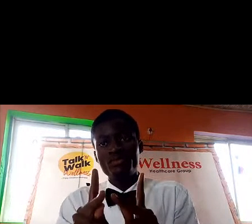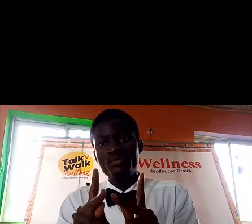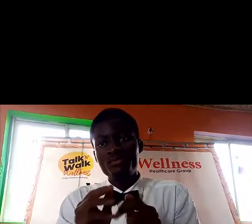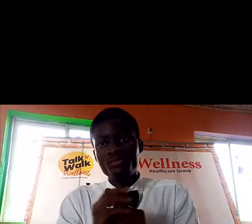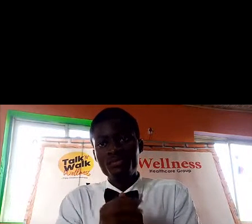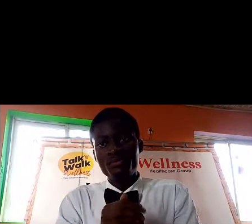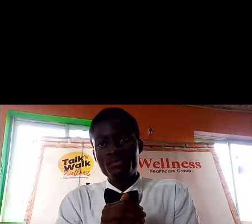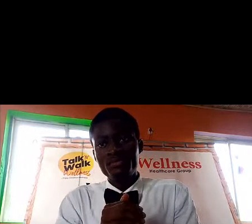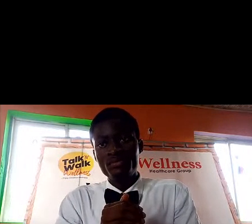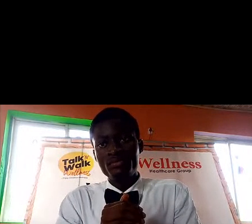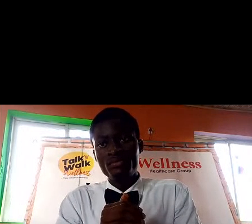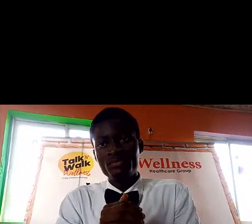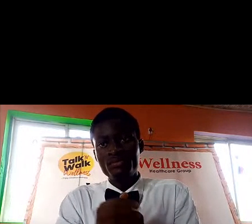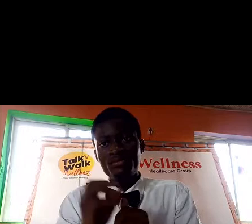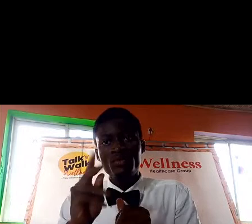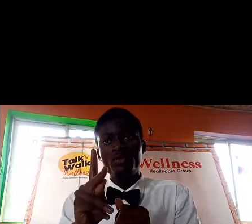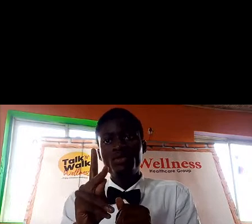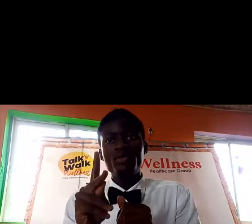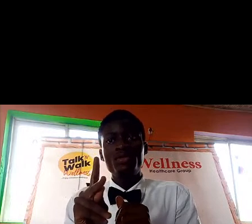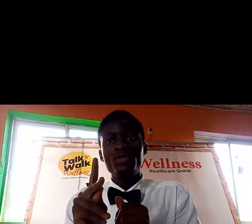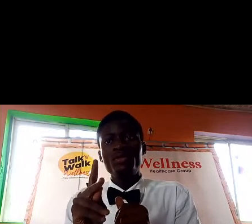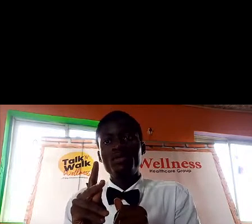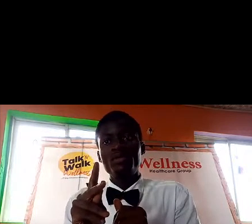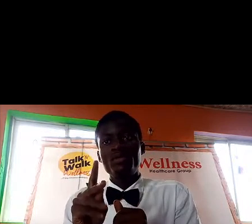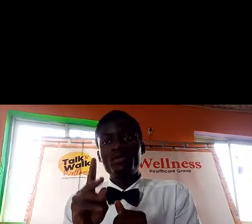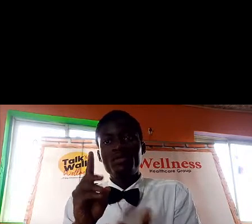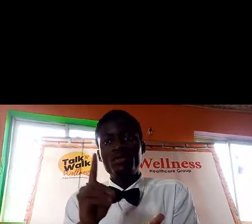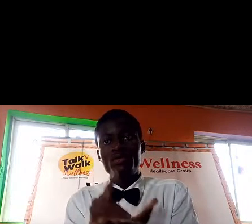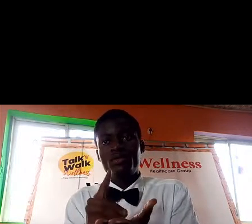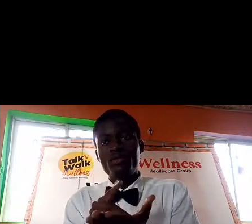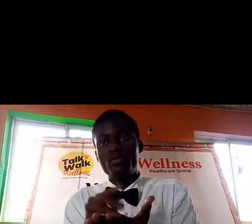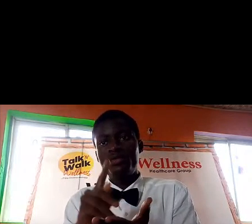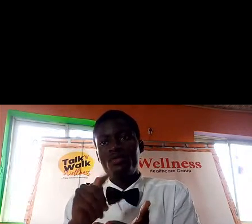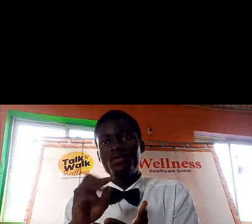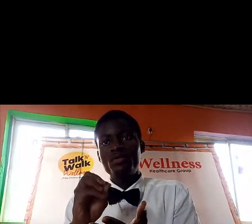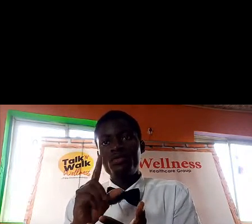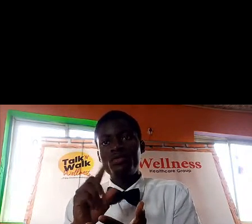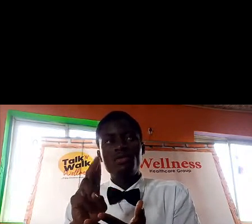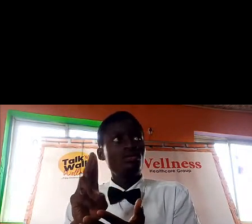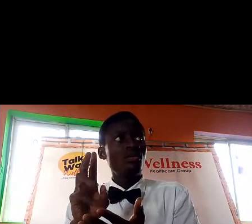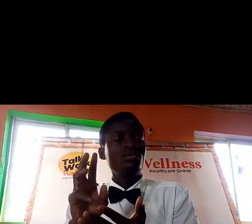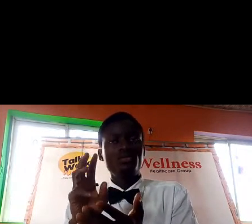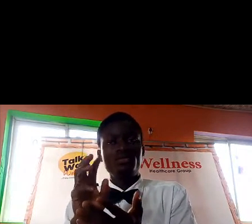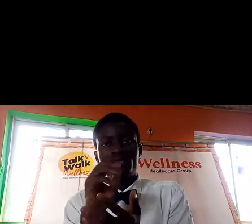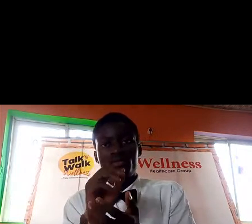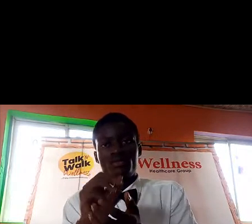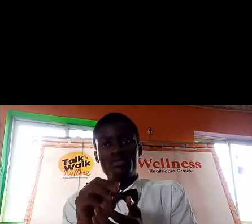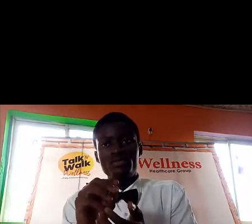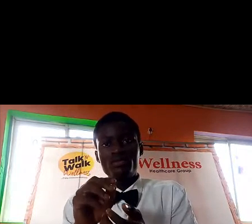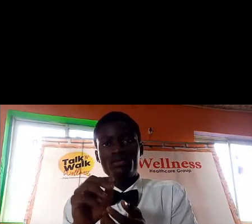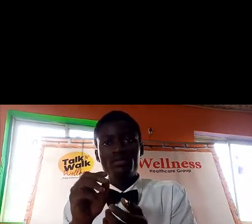So Dr. Tolu has told us that when people begin to lose